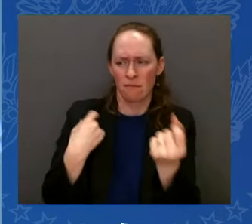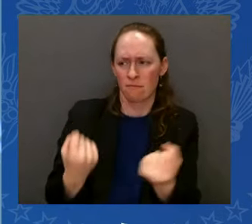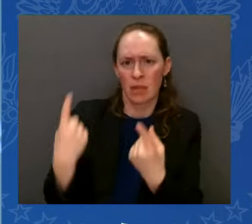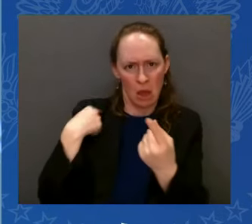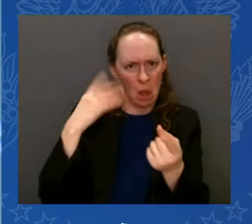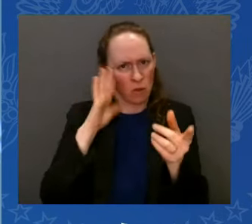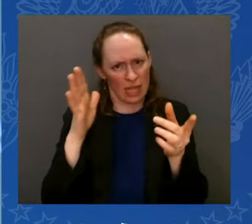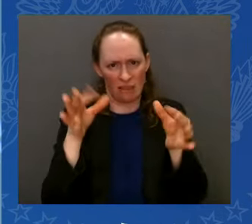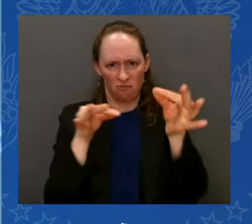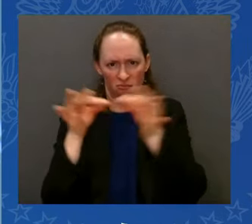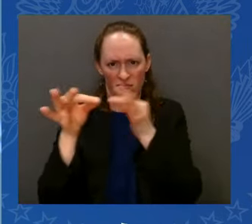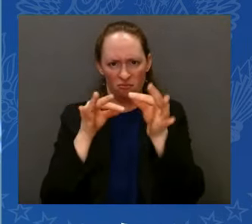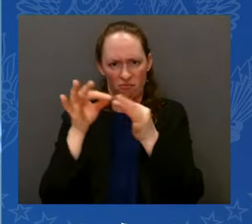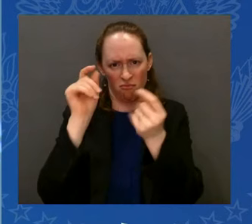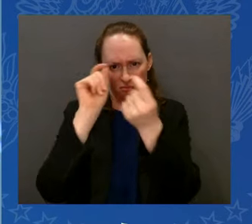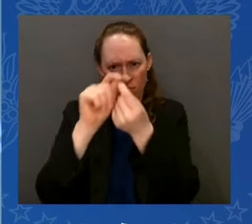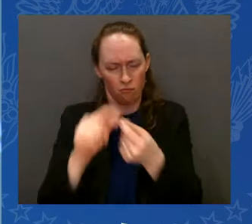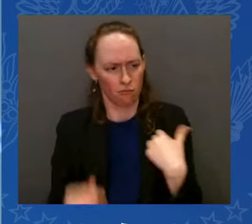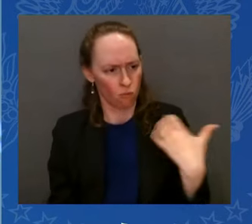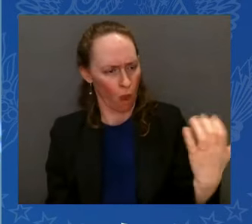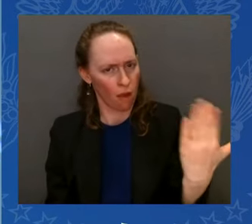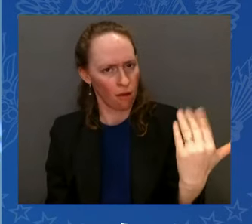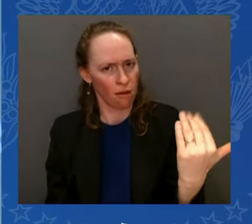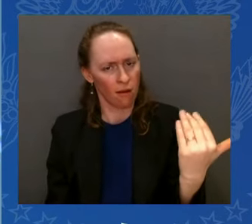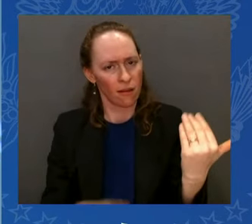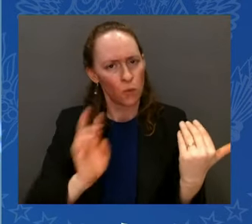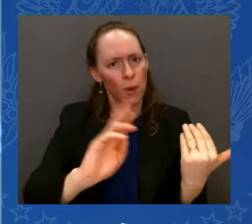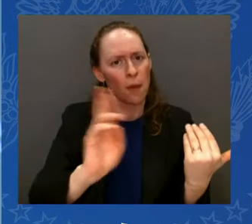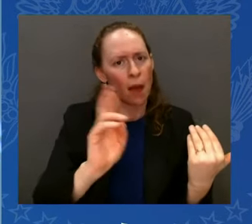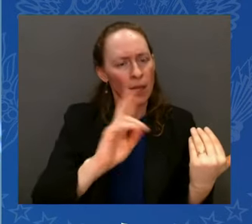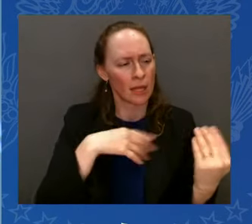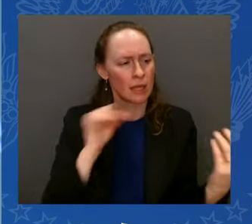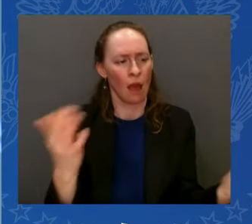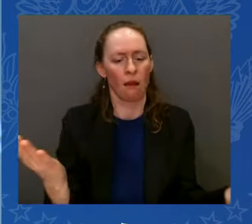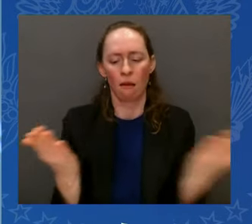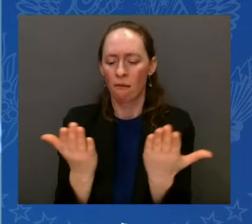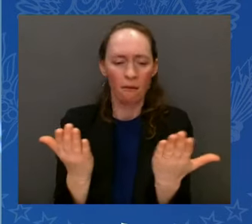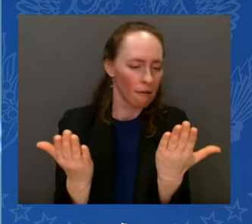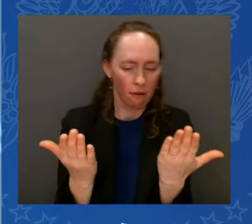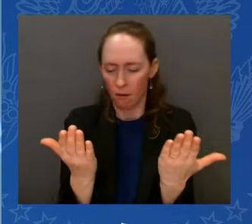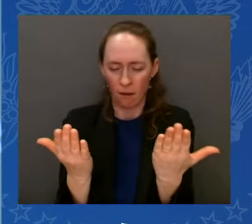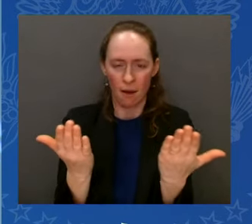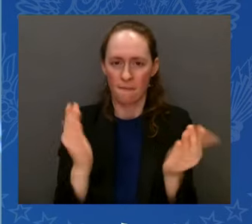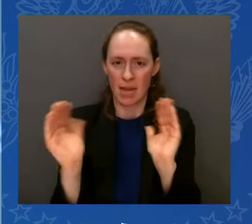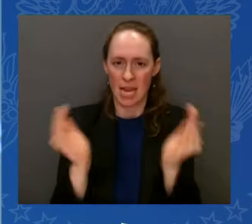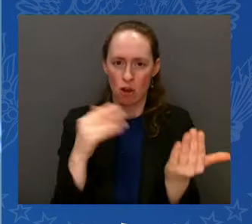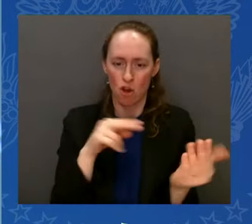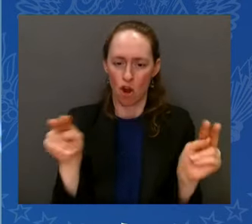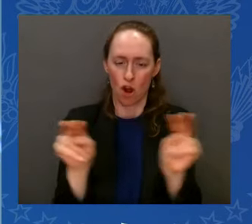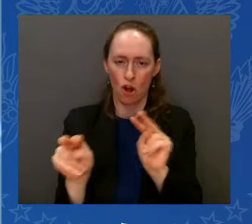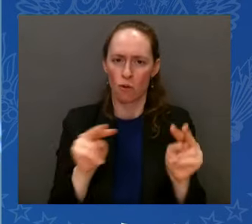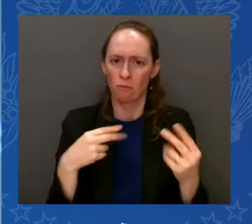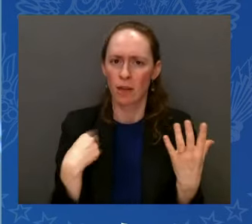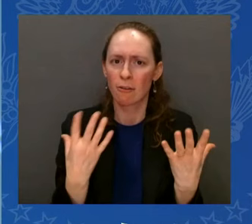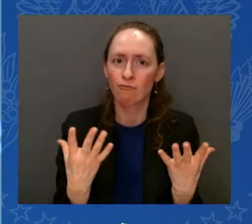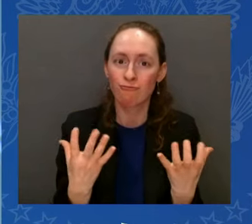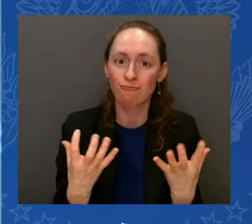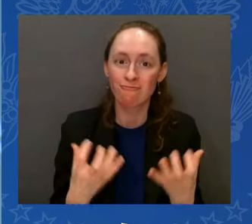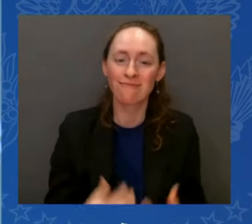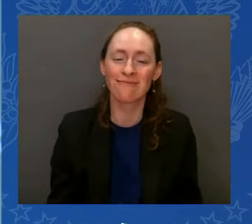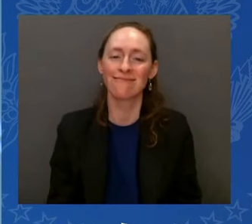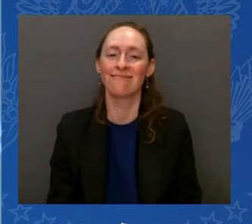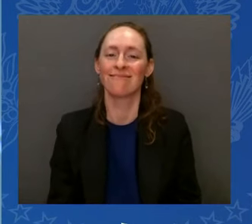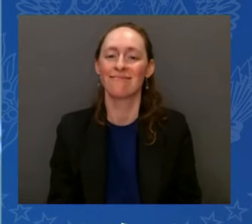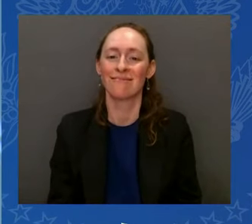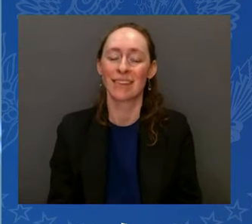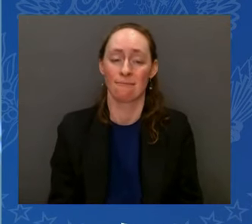it, see what they want to cut, see what we want to cut. But here's the thing. If you add up the proposals my Republican friends